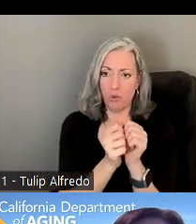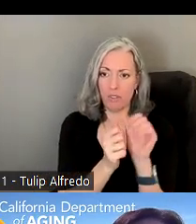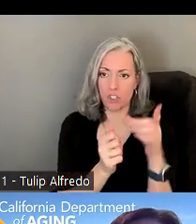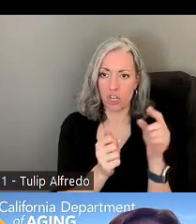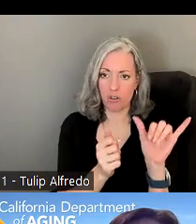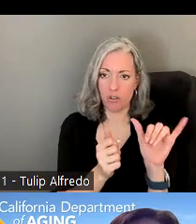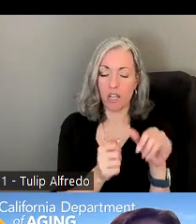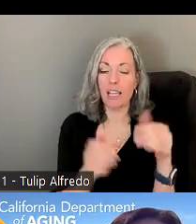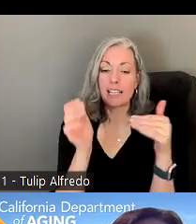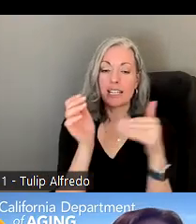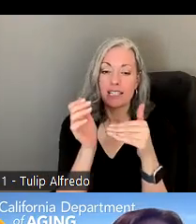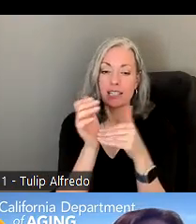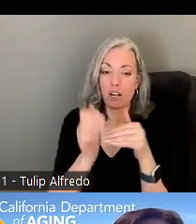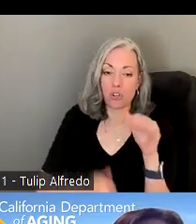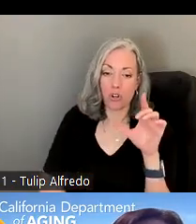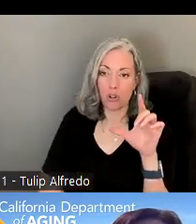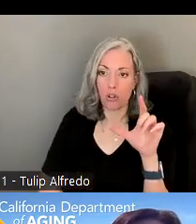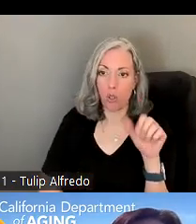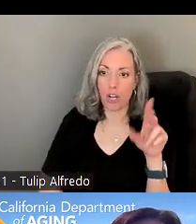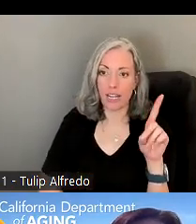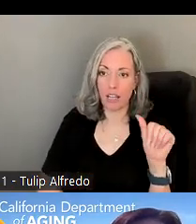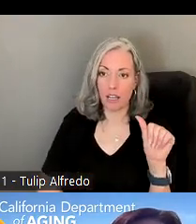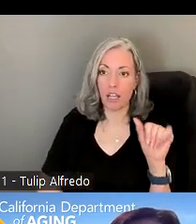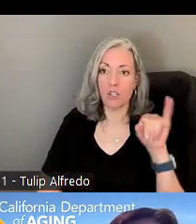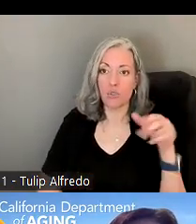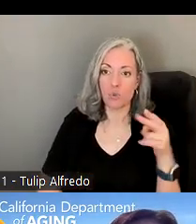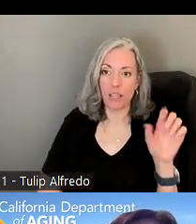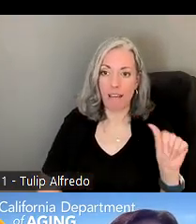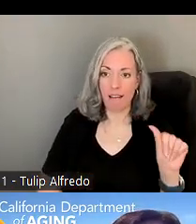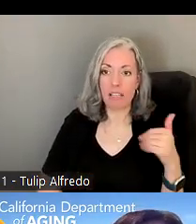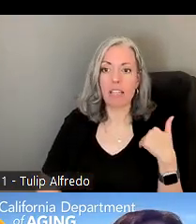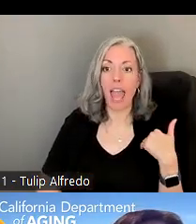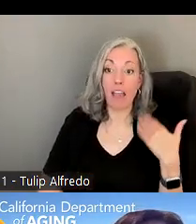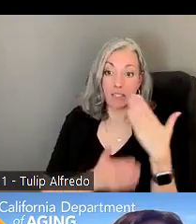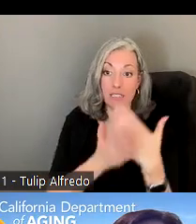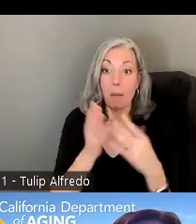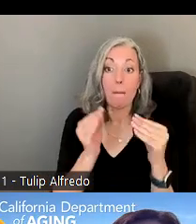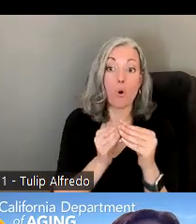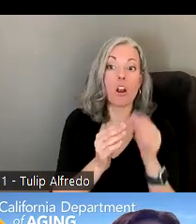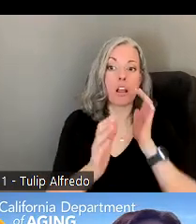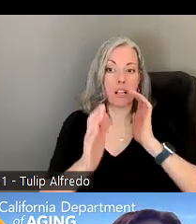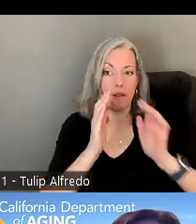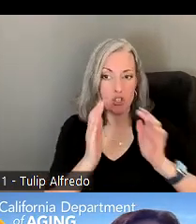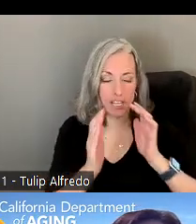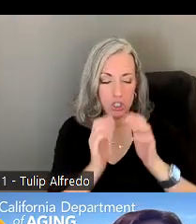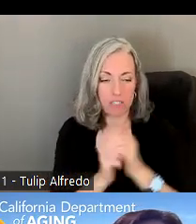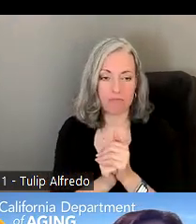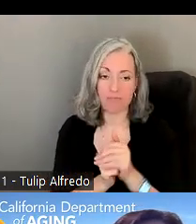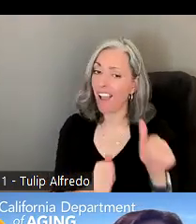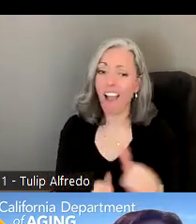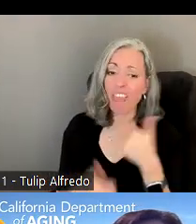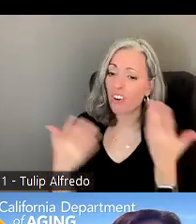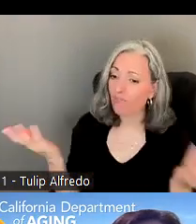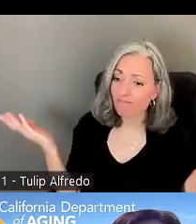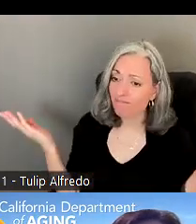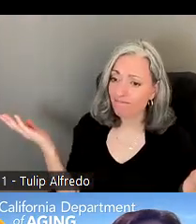and Dr. Claudia and Julia to have some initial conversation. Anything else?